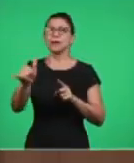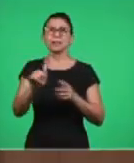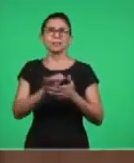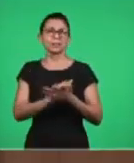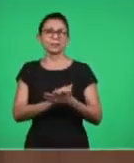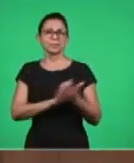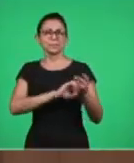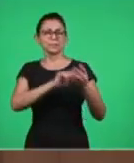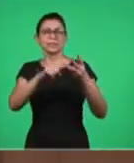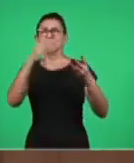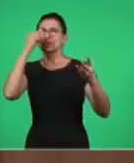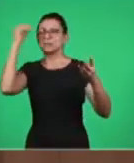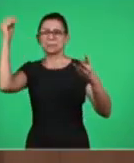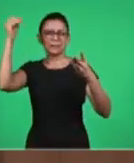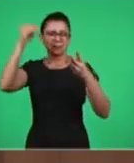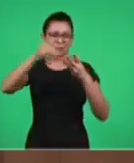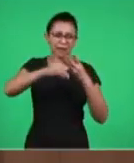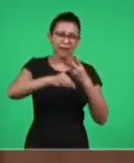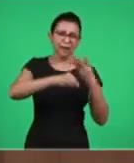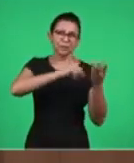the most unworthy.